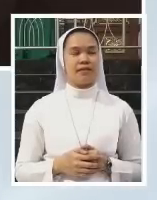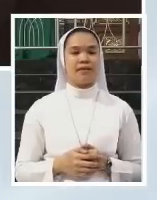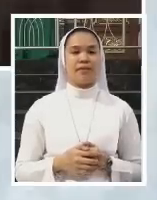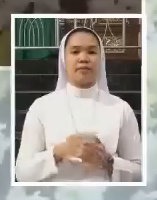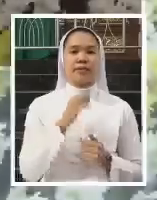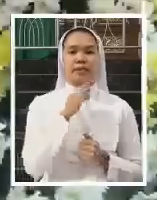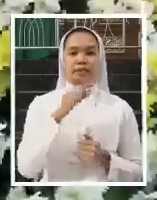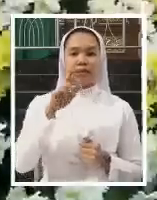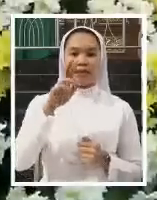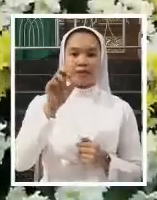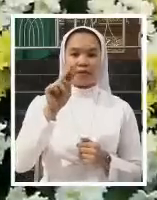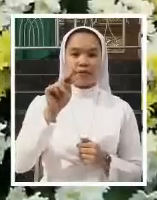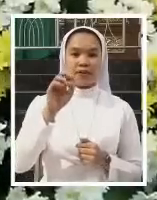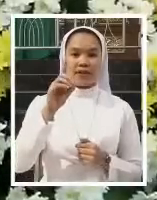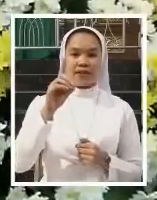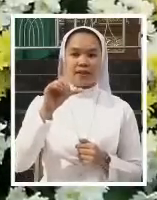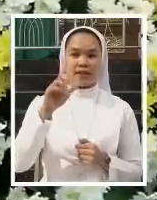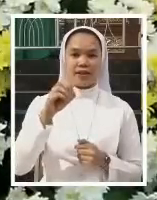Father Ronald Tood.